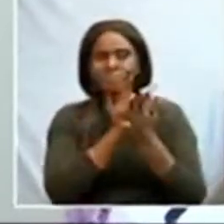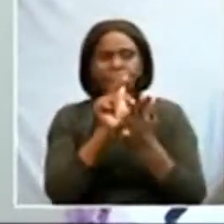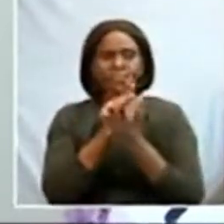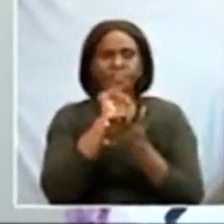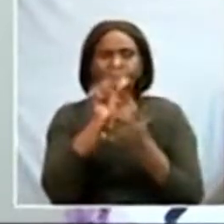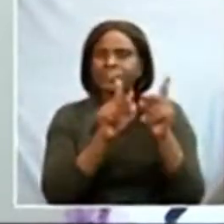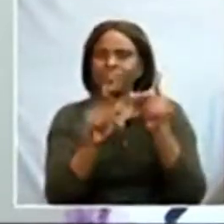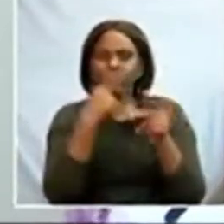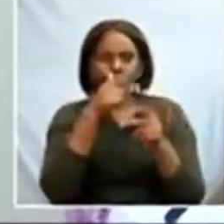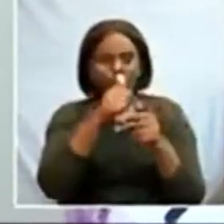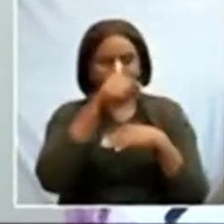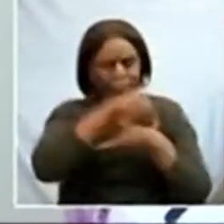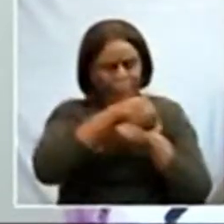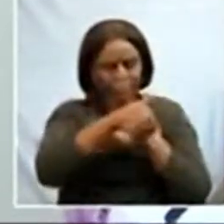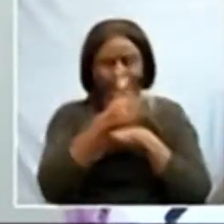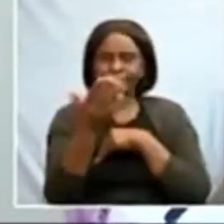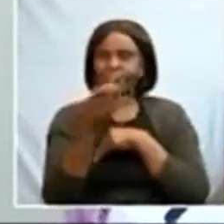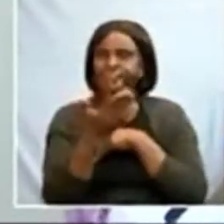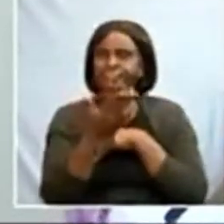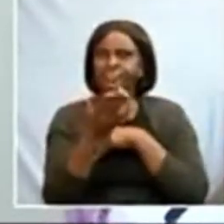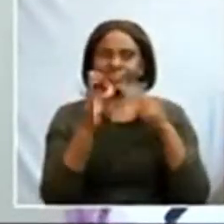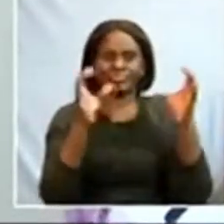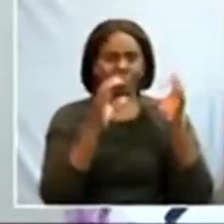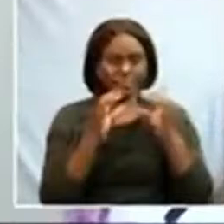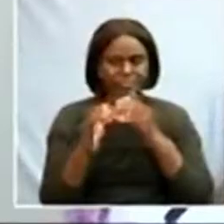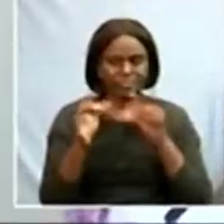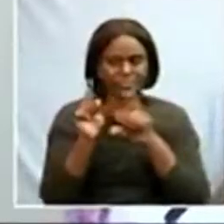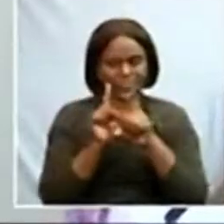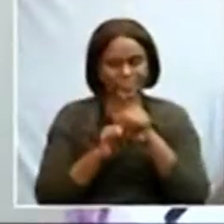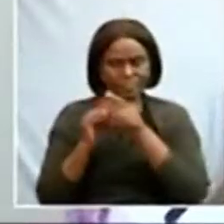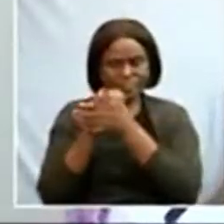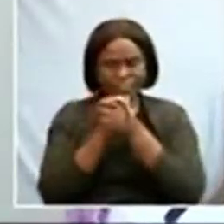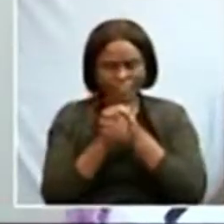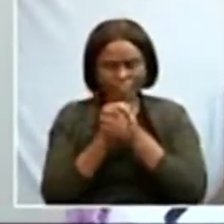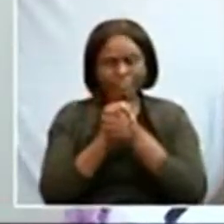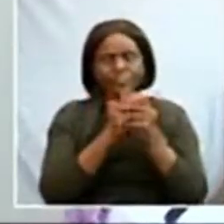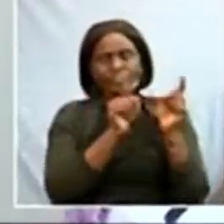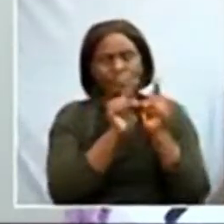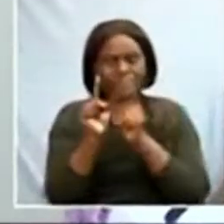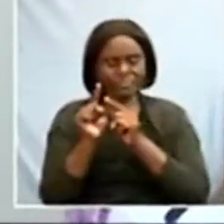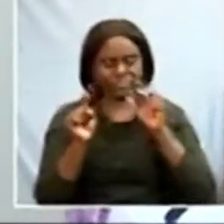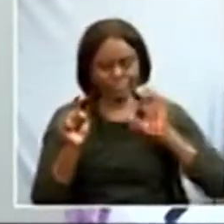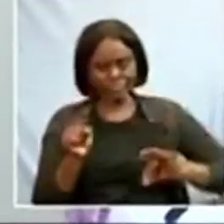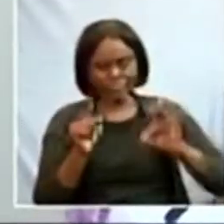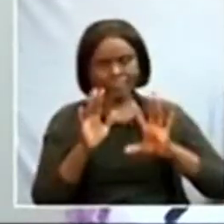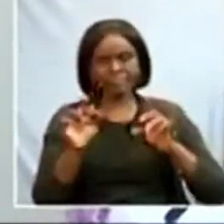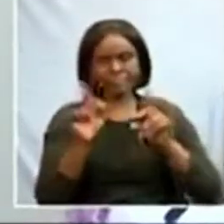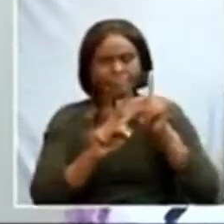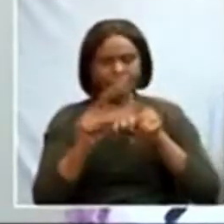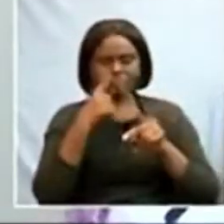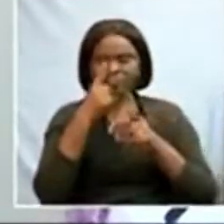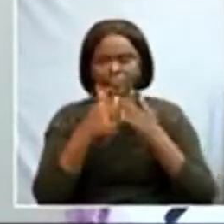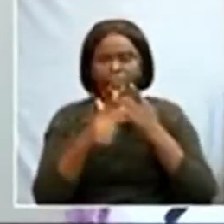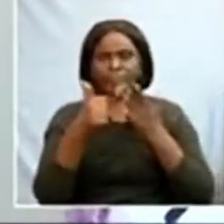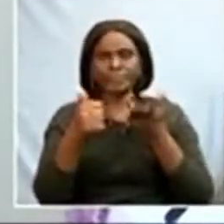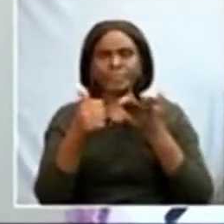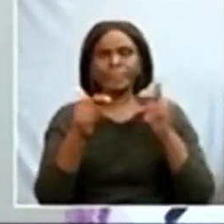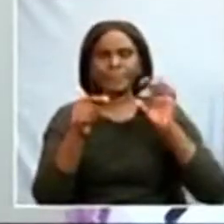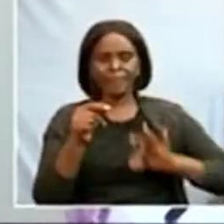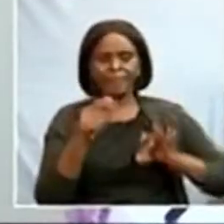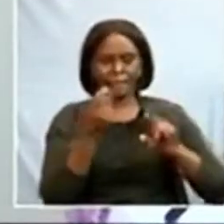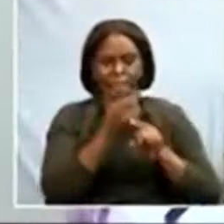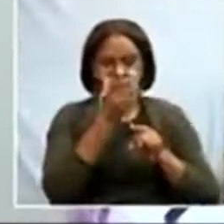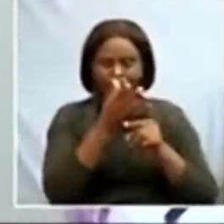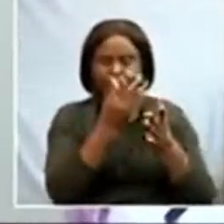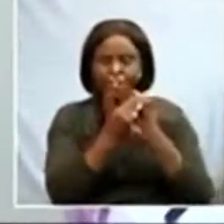not the people that are registered as clubs, as cooperatives, as beneficiaries. The people that are supposed to benefit from